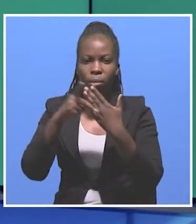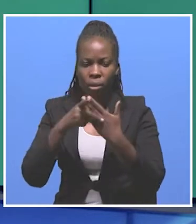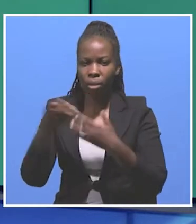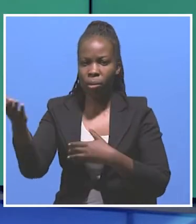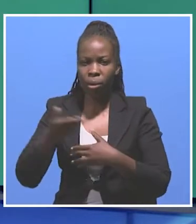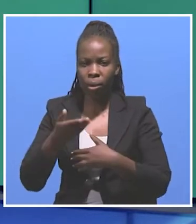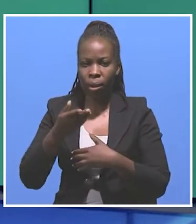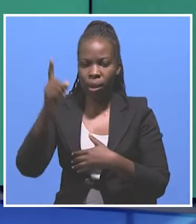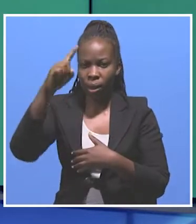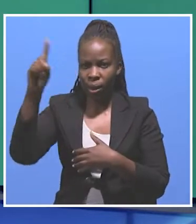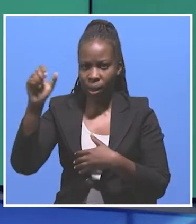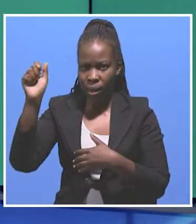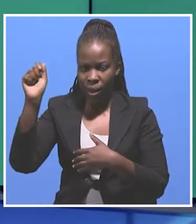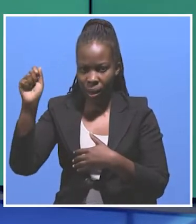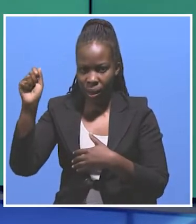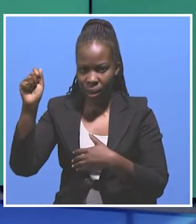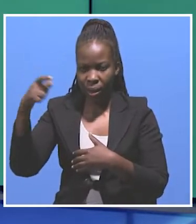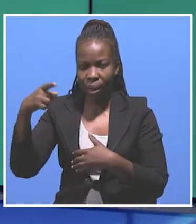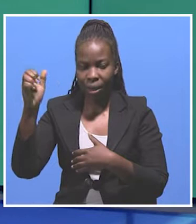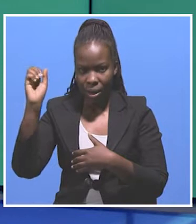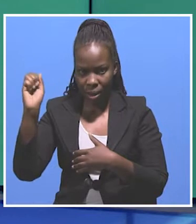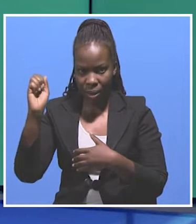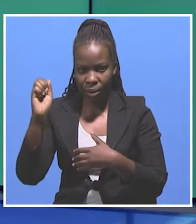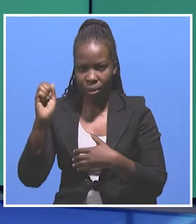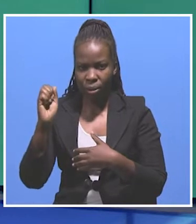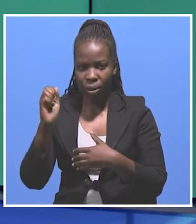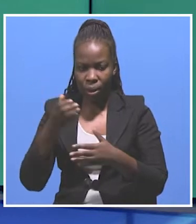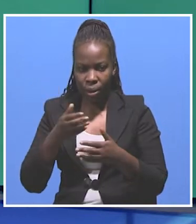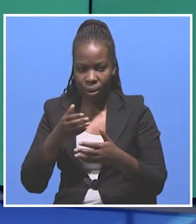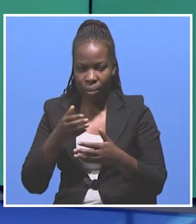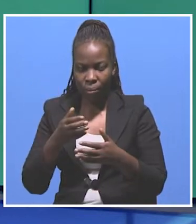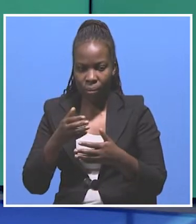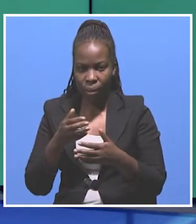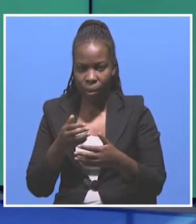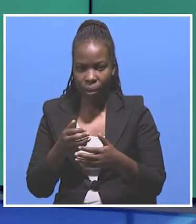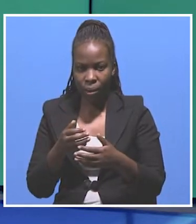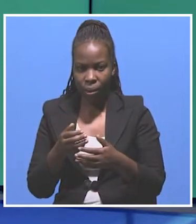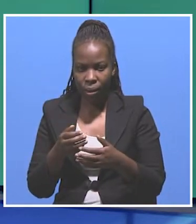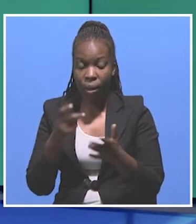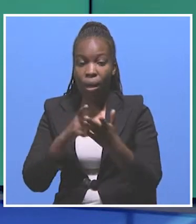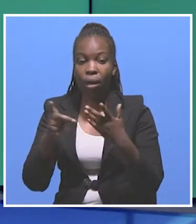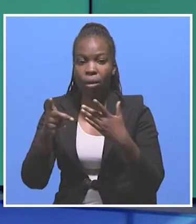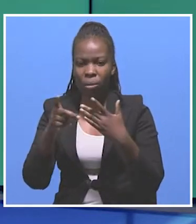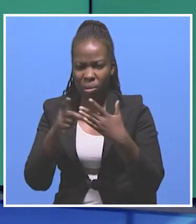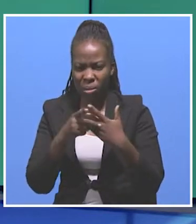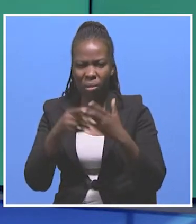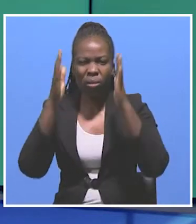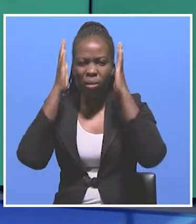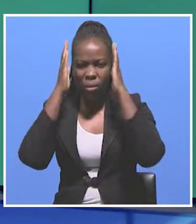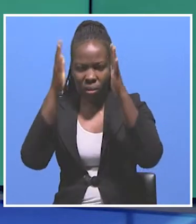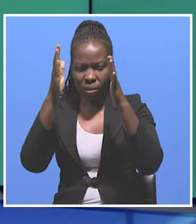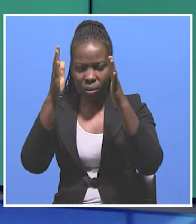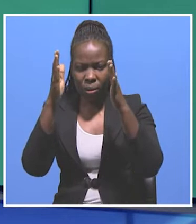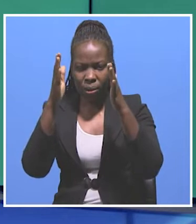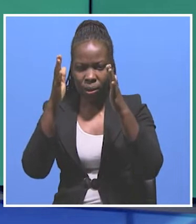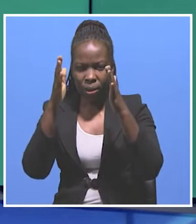by Zambia Association of Gynecologists and Obstetricians, ZAGO. This is a program that focuses on the promotion